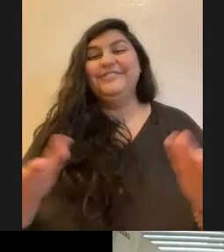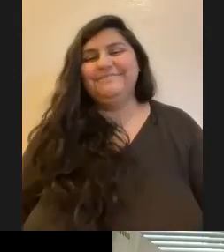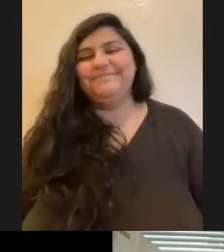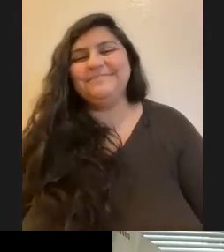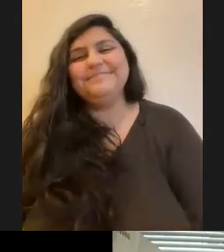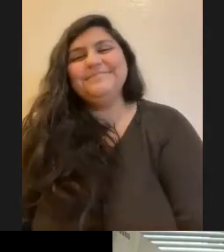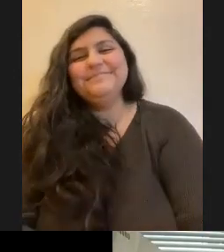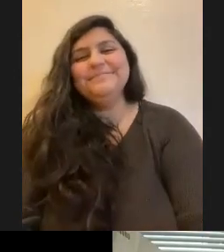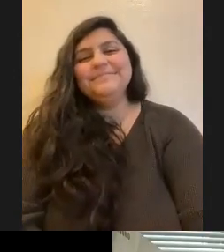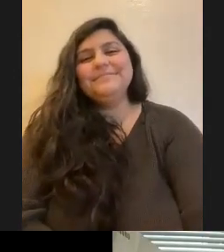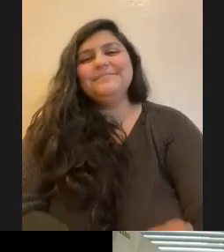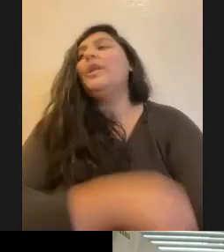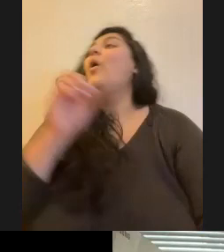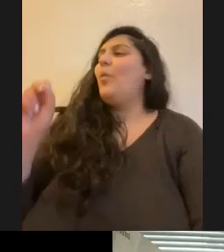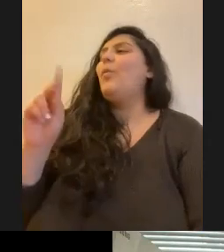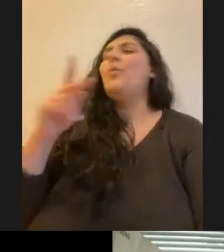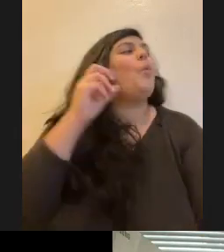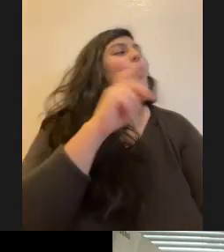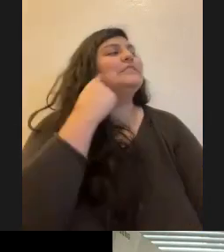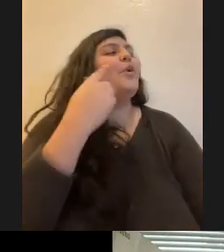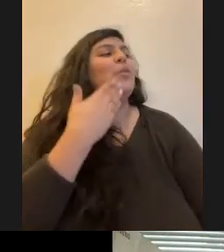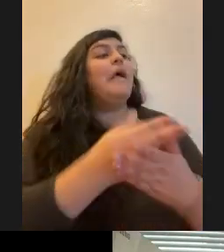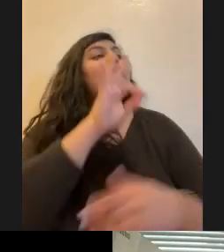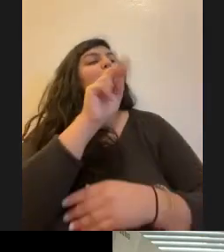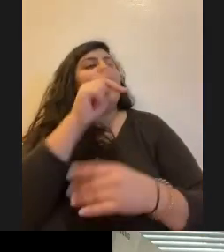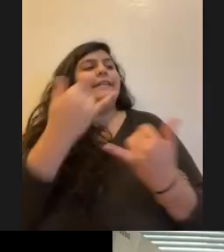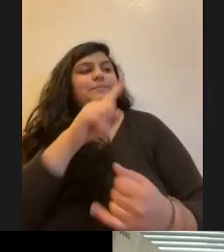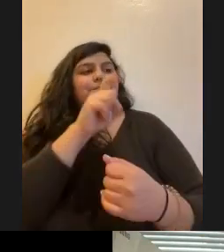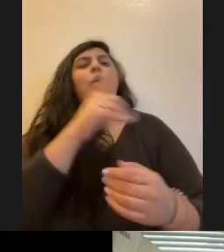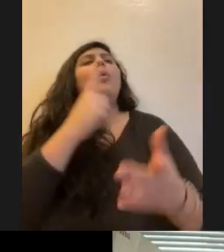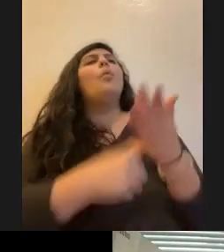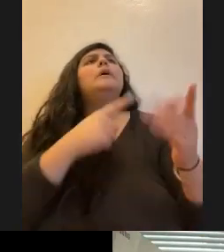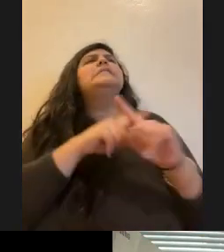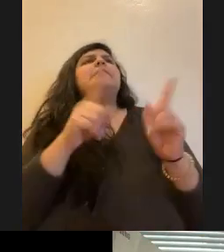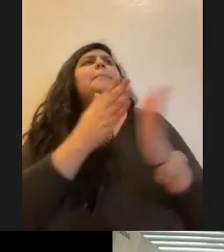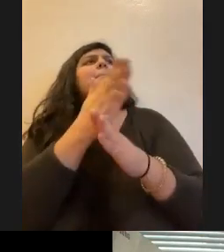good. We got a question from Frank. What is the difference between a blue tide and a red tide?